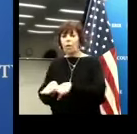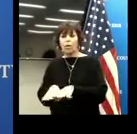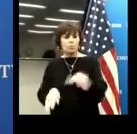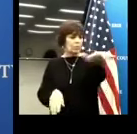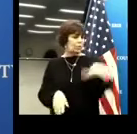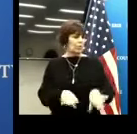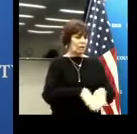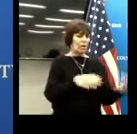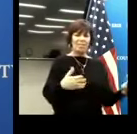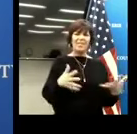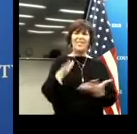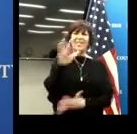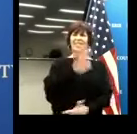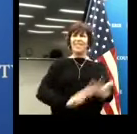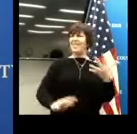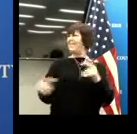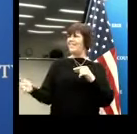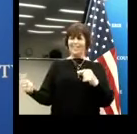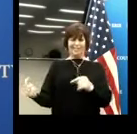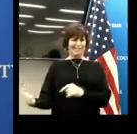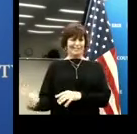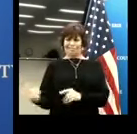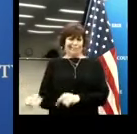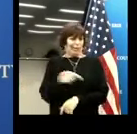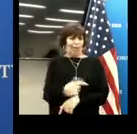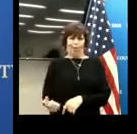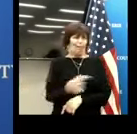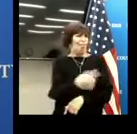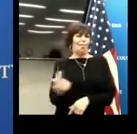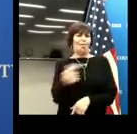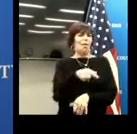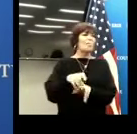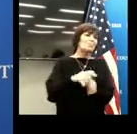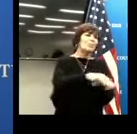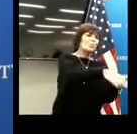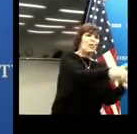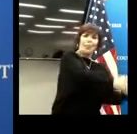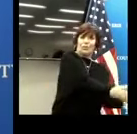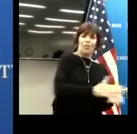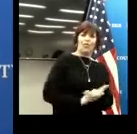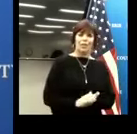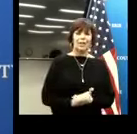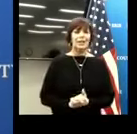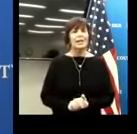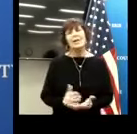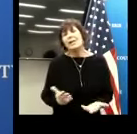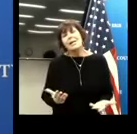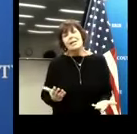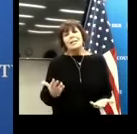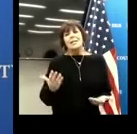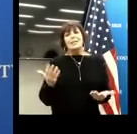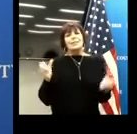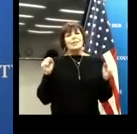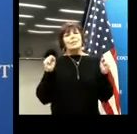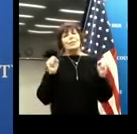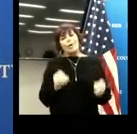confusion, and truthfully, we felt lack of following of the rules if it was so